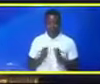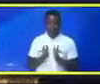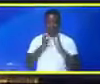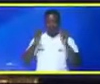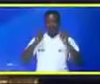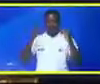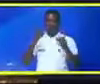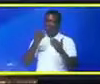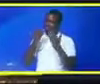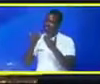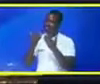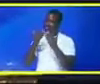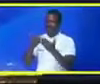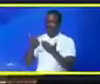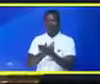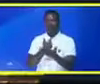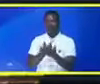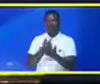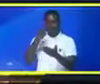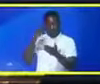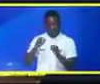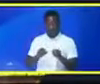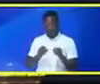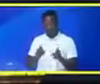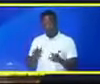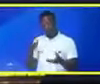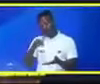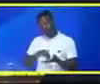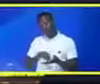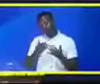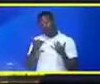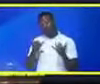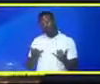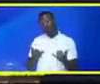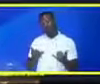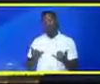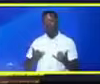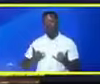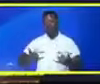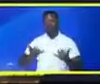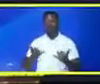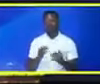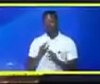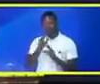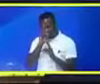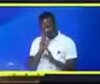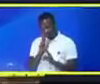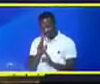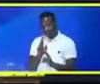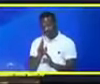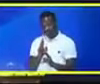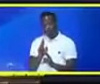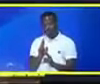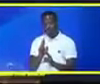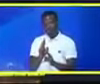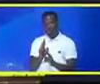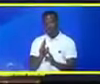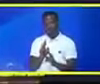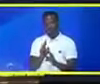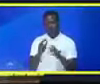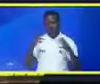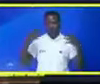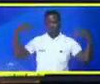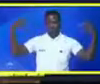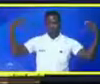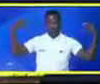Thank you again, Ghana, for this opportunity. I want to honor sincerely His Eminence and the